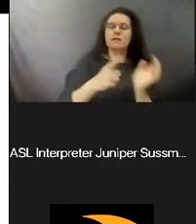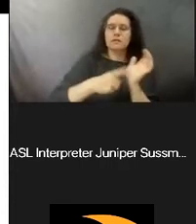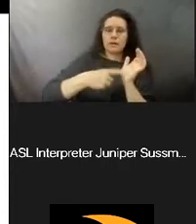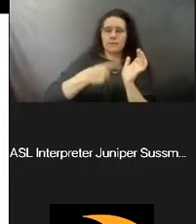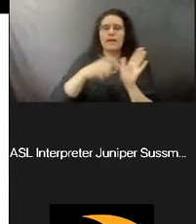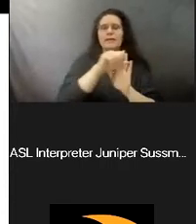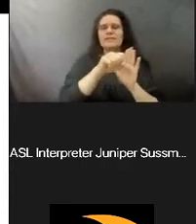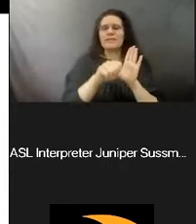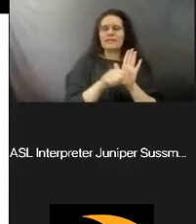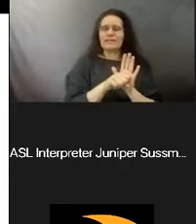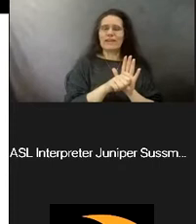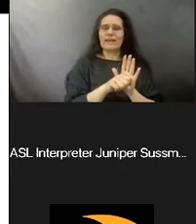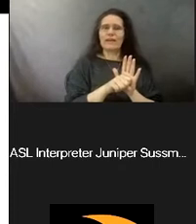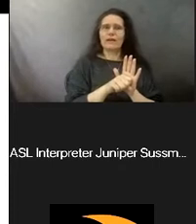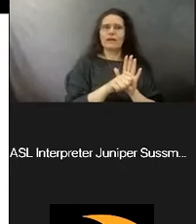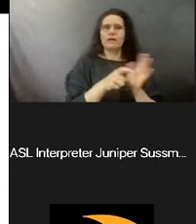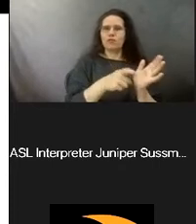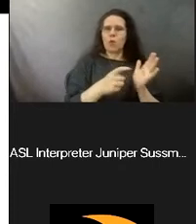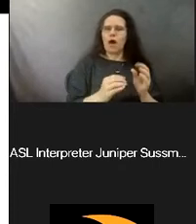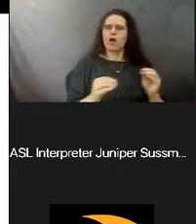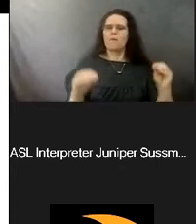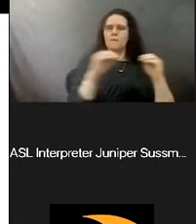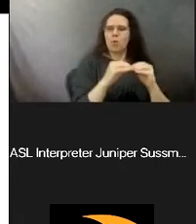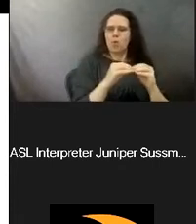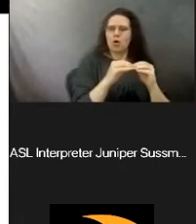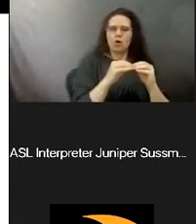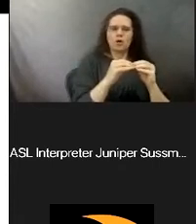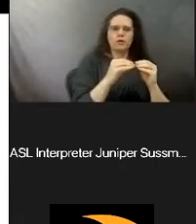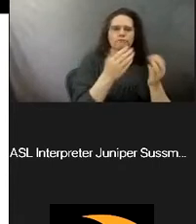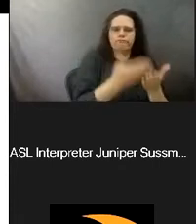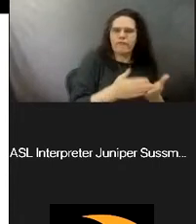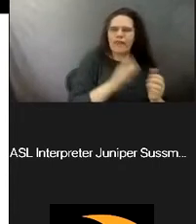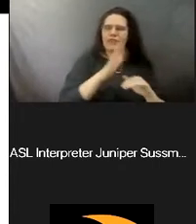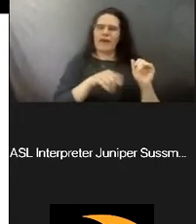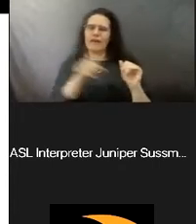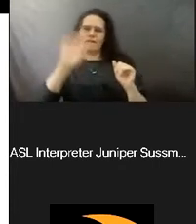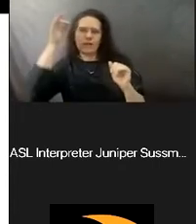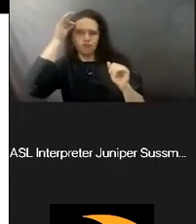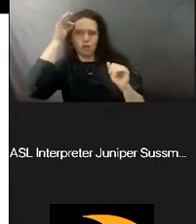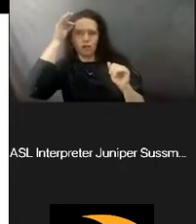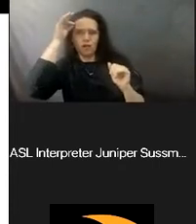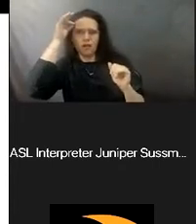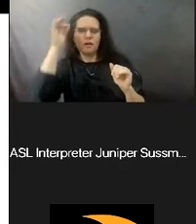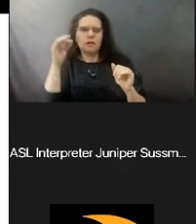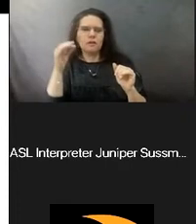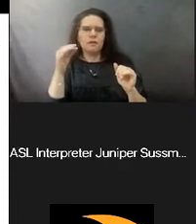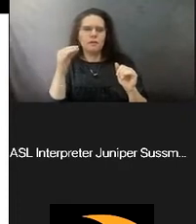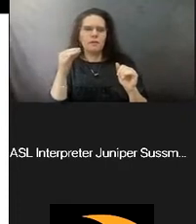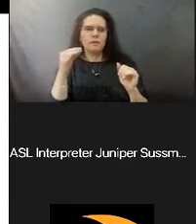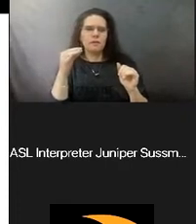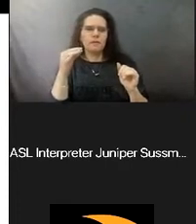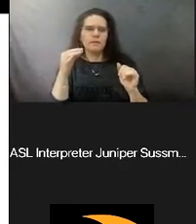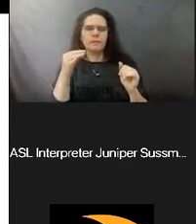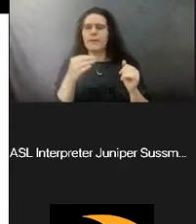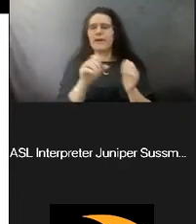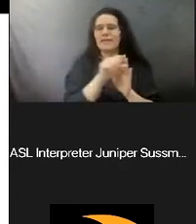more of an entity than federal law, but that state law cannot require less than federal law.